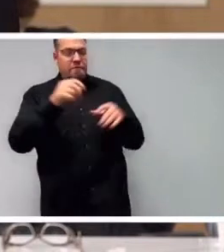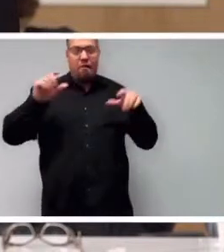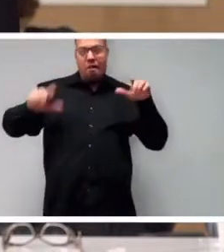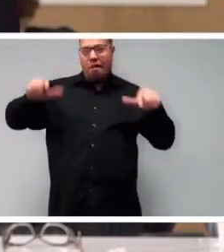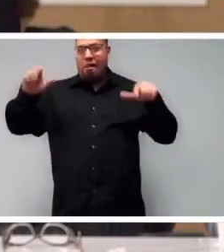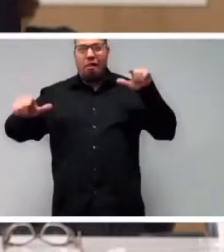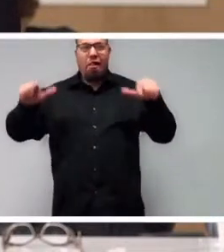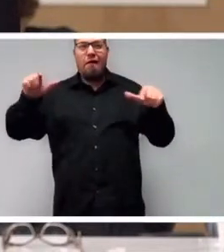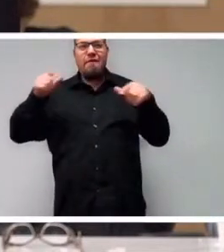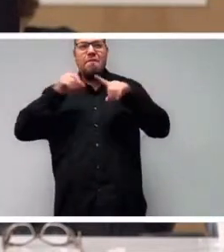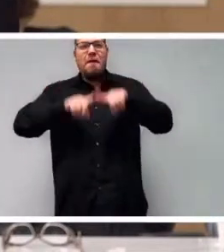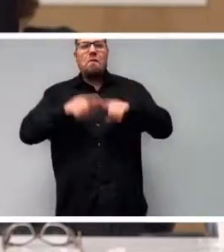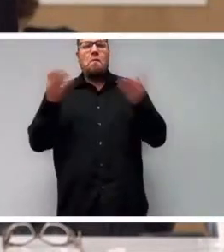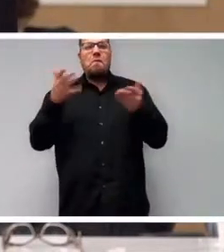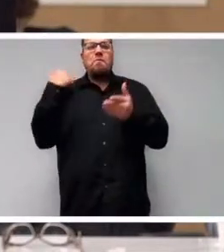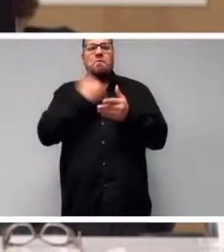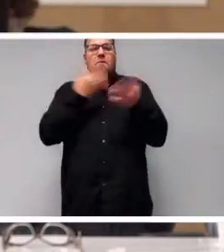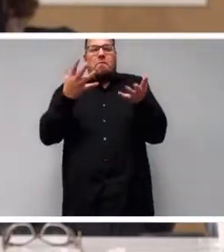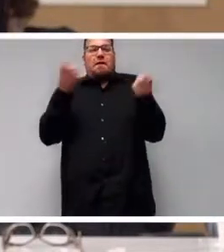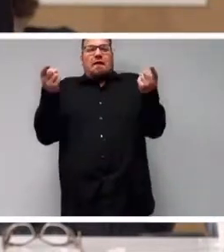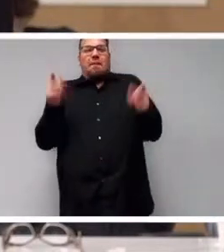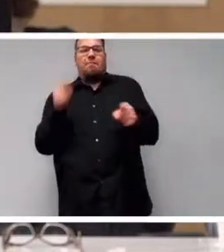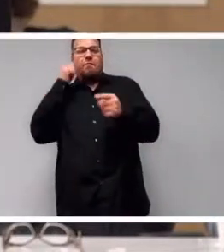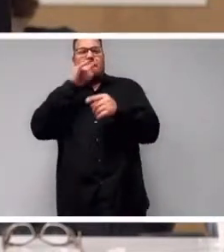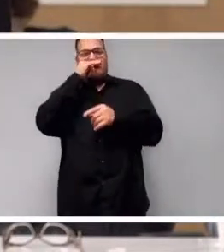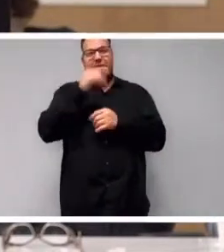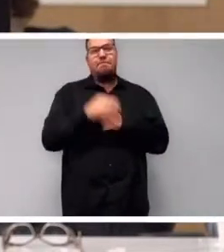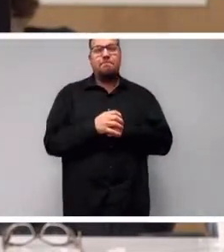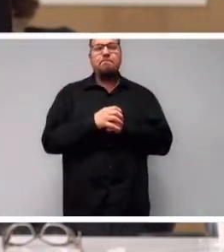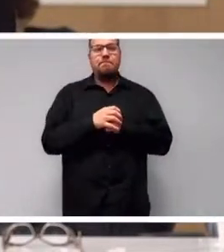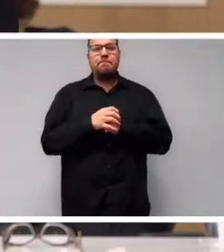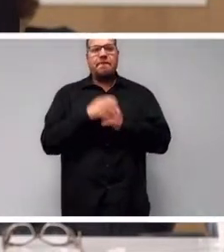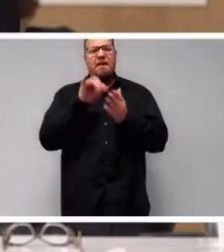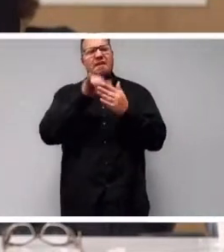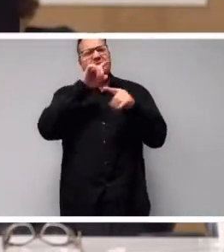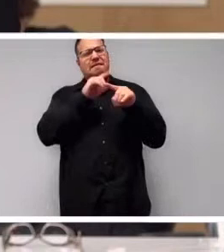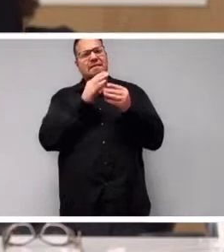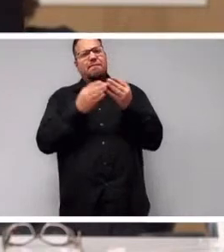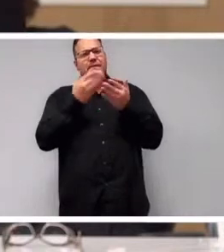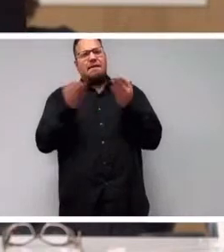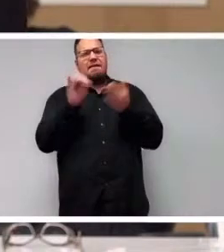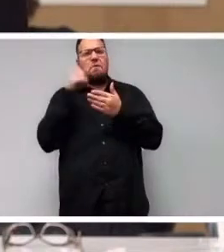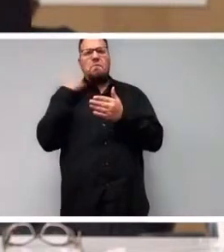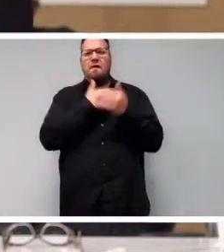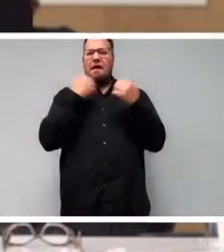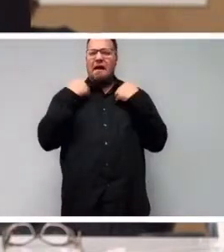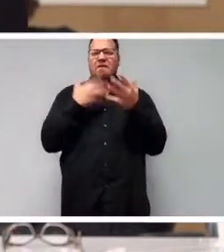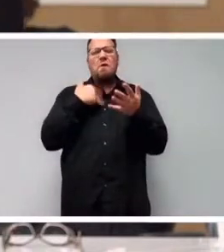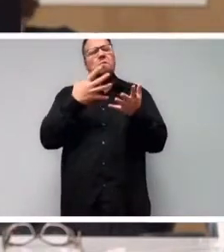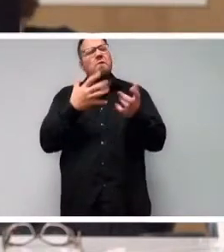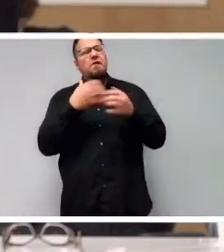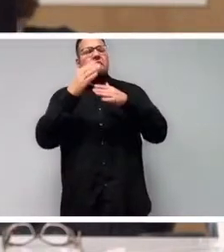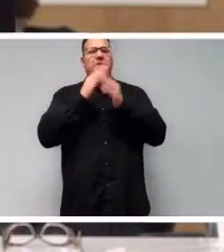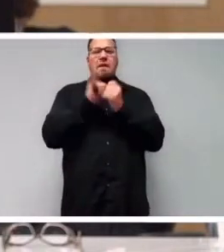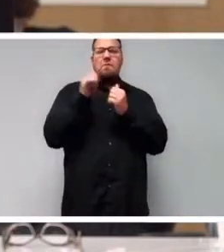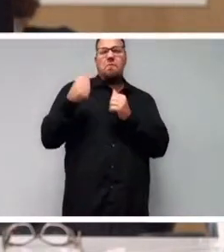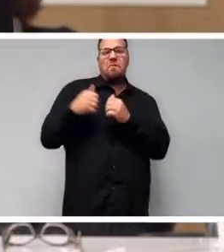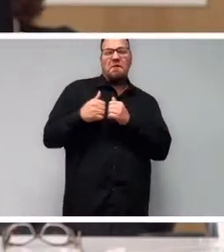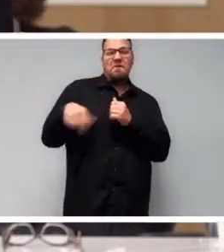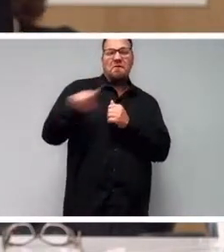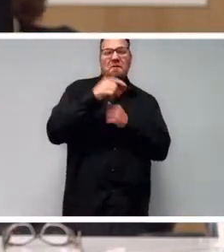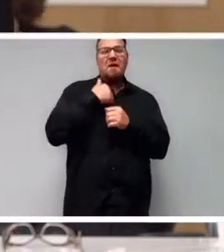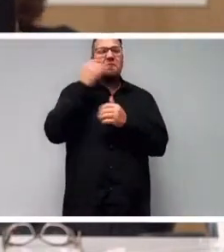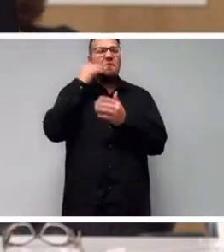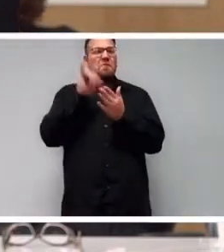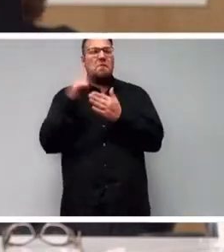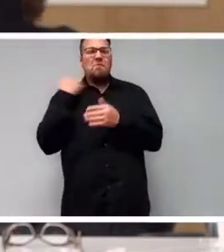we're trying to make possible for kids. But these are just some of the things that we have, and I just wanted to share that with you. So I know that we have